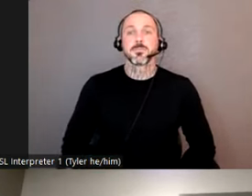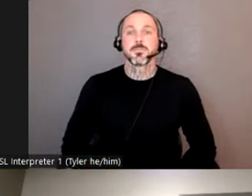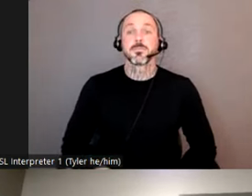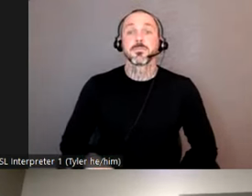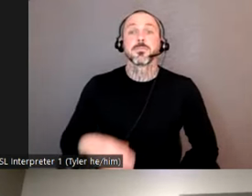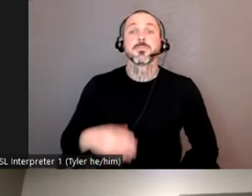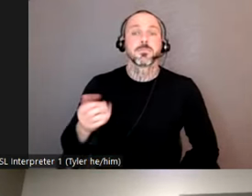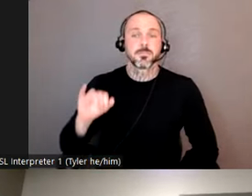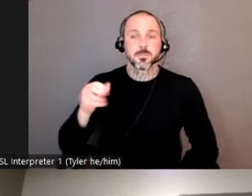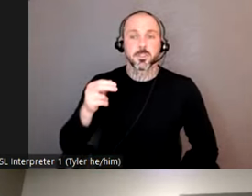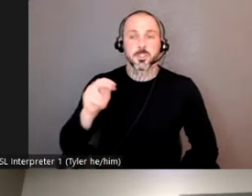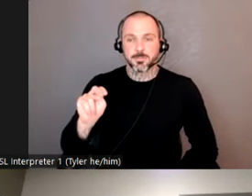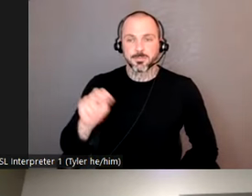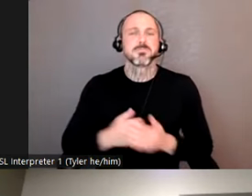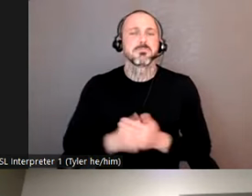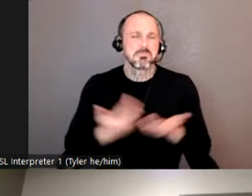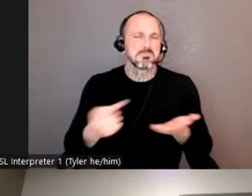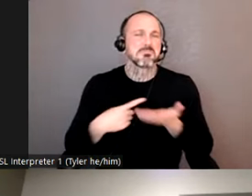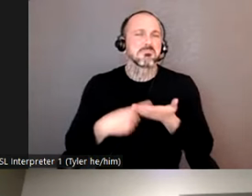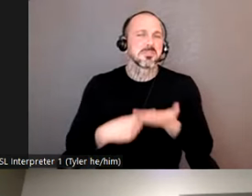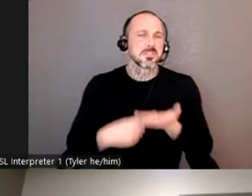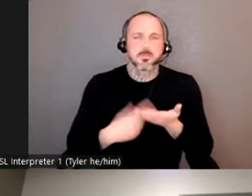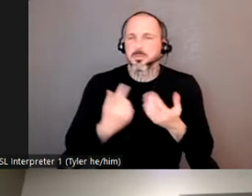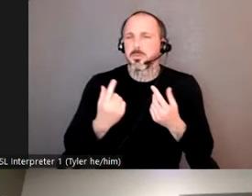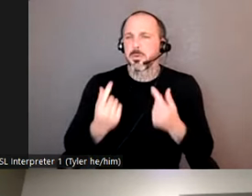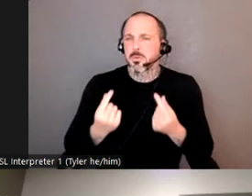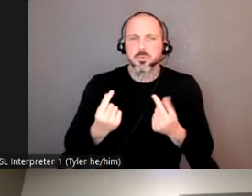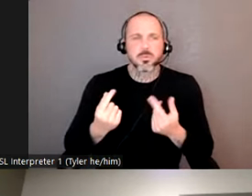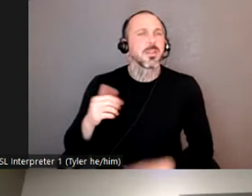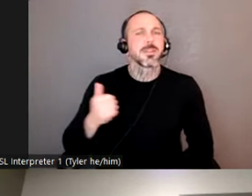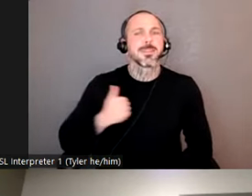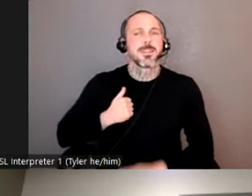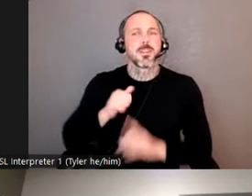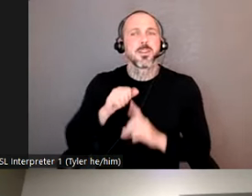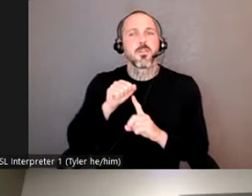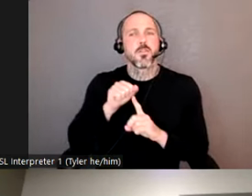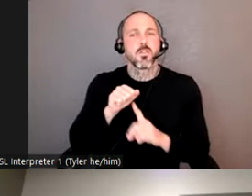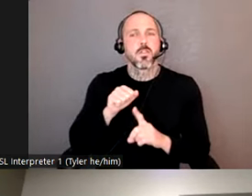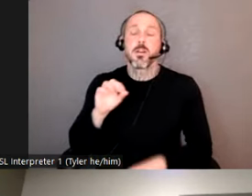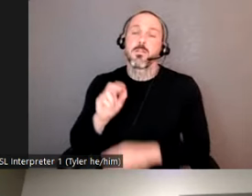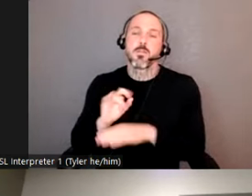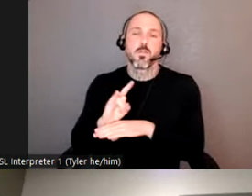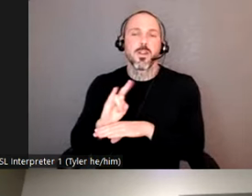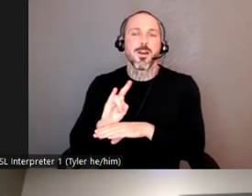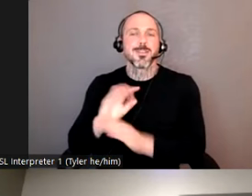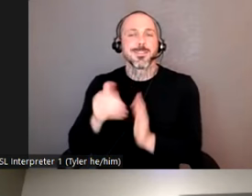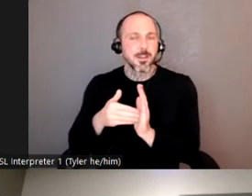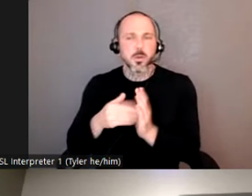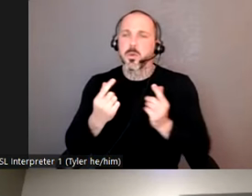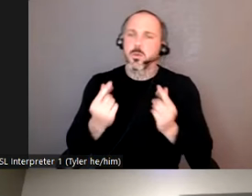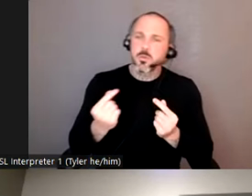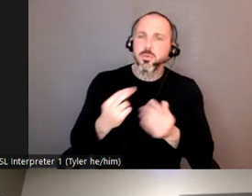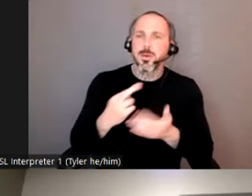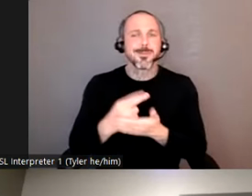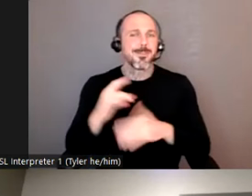Okay, so we're going to talk about the Canadian Anti-Fraud Centre, what we are, what we do, and how we can help out in the resources that are available. So